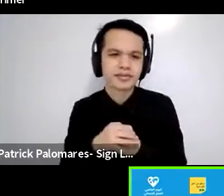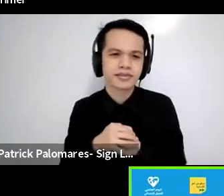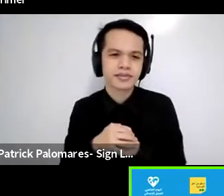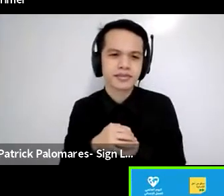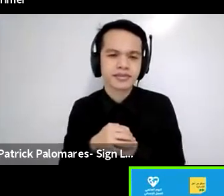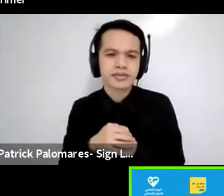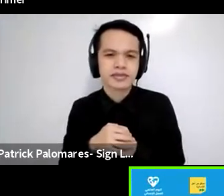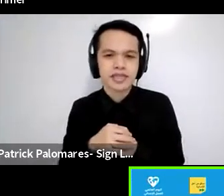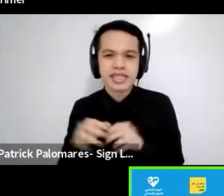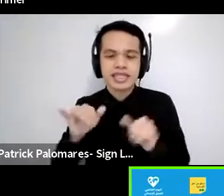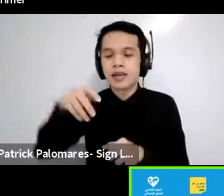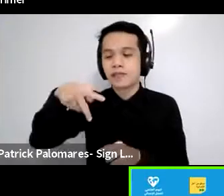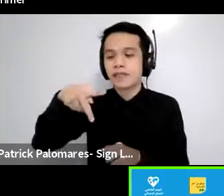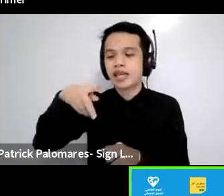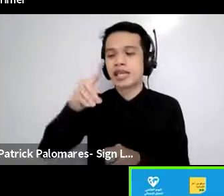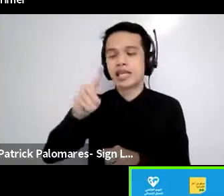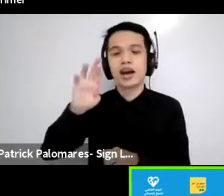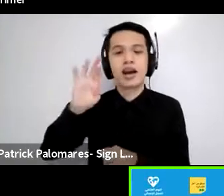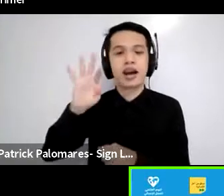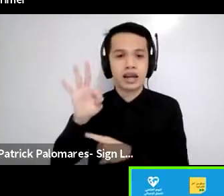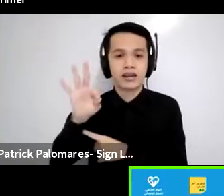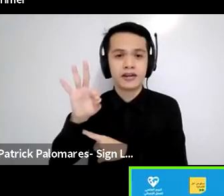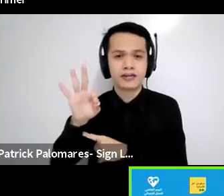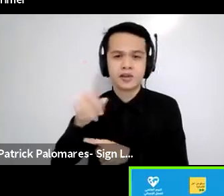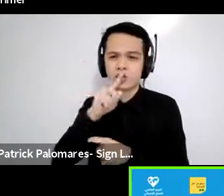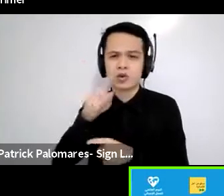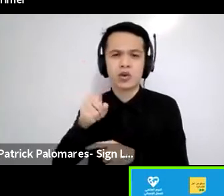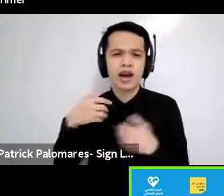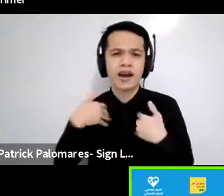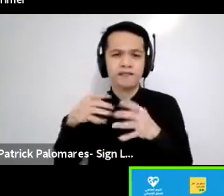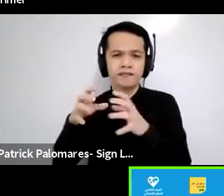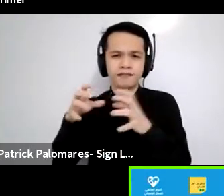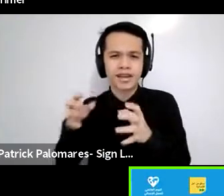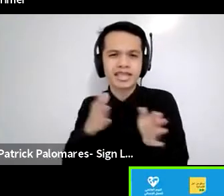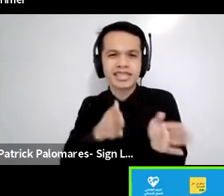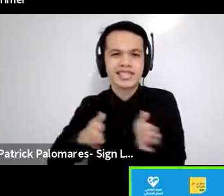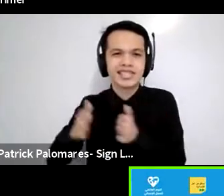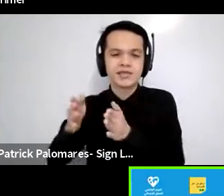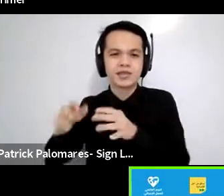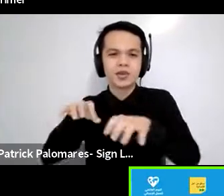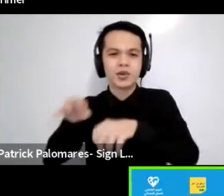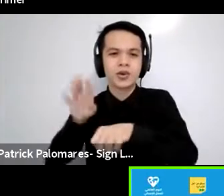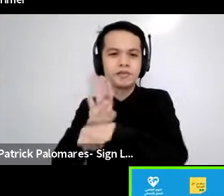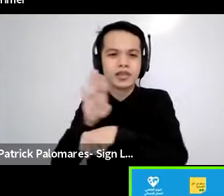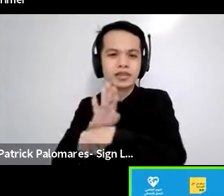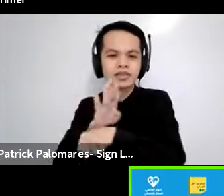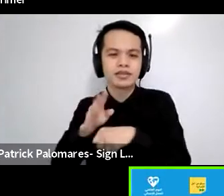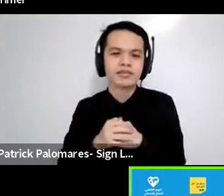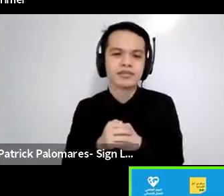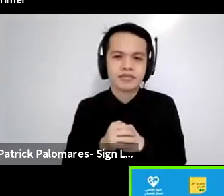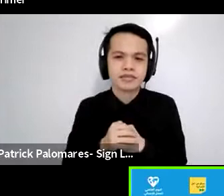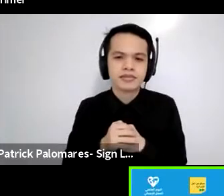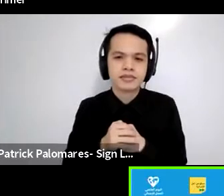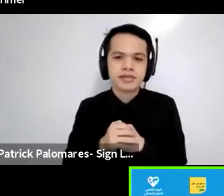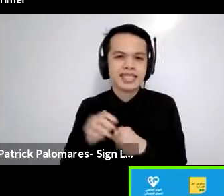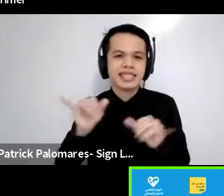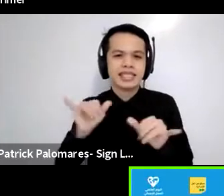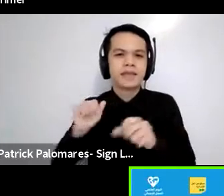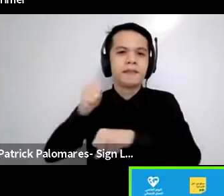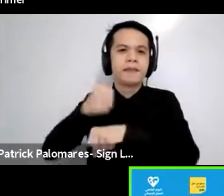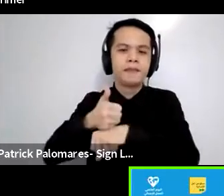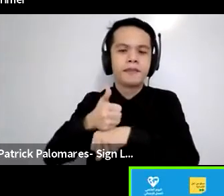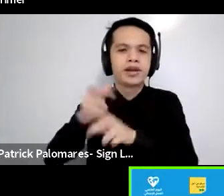Speaking for PDRF, there's a huge digital shift in the way we do business. And we launched a platform